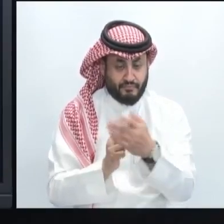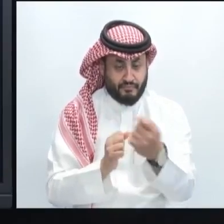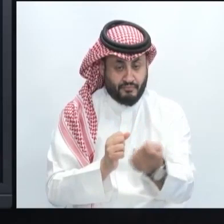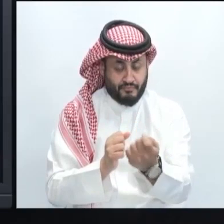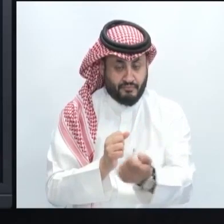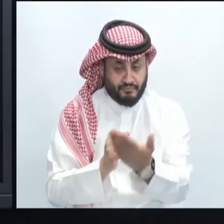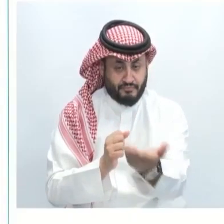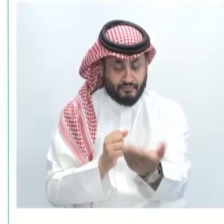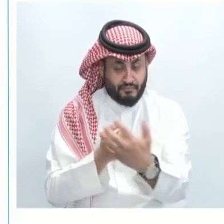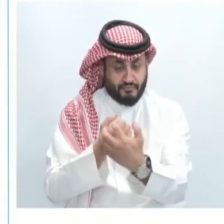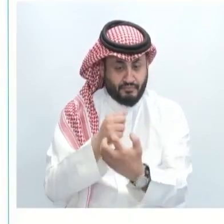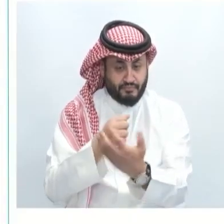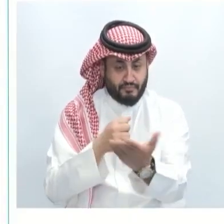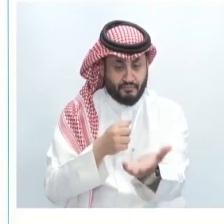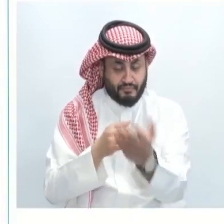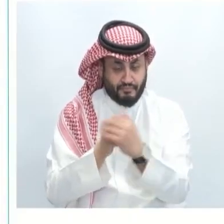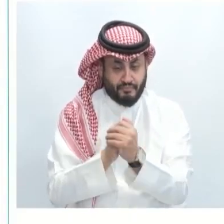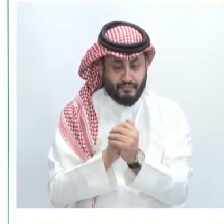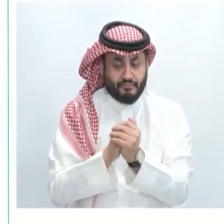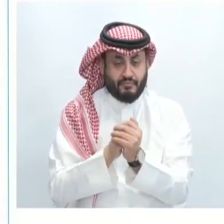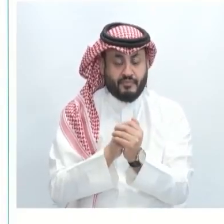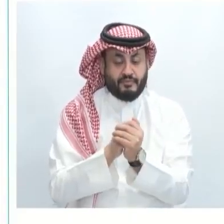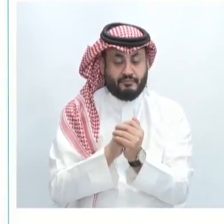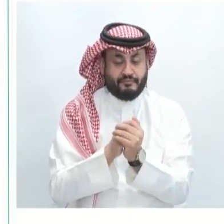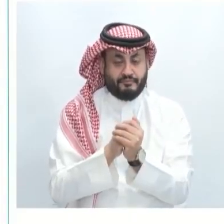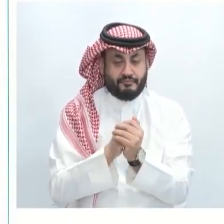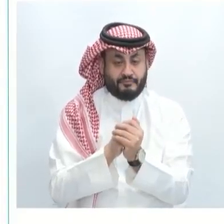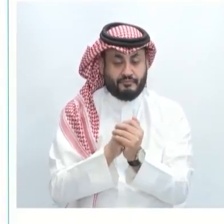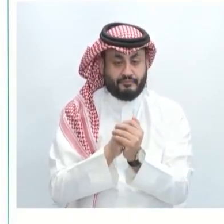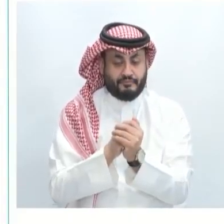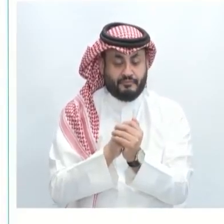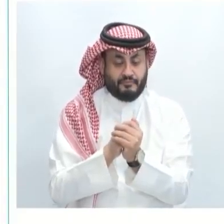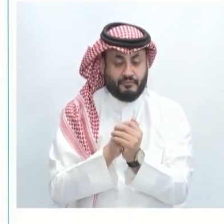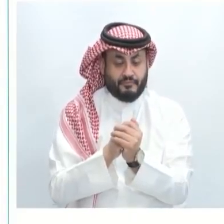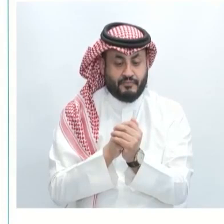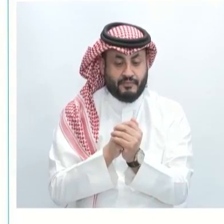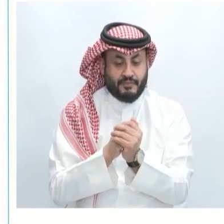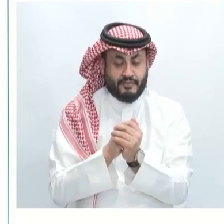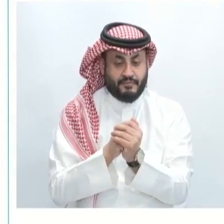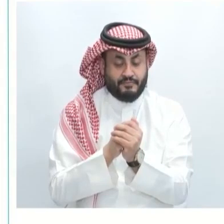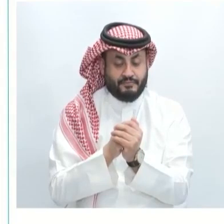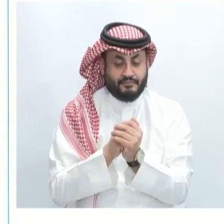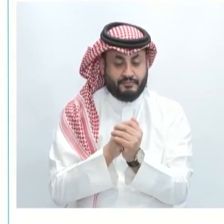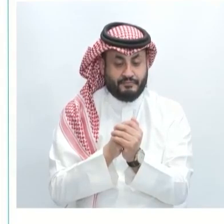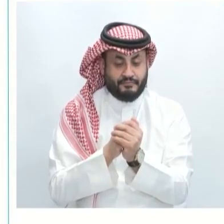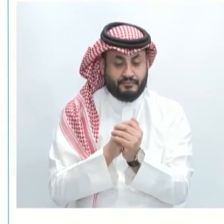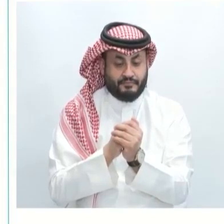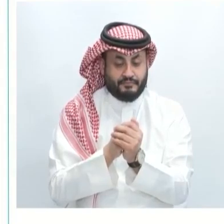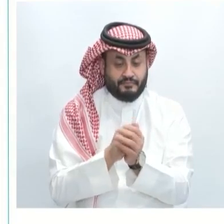this is how we write the word orange. Orange. Very good.